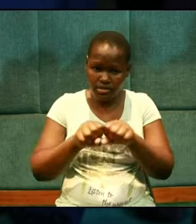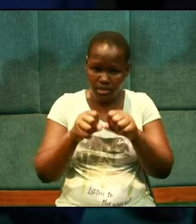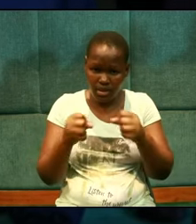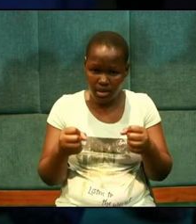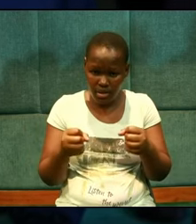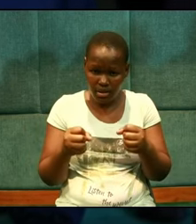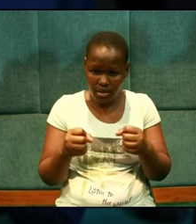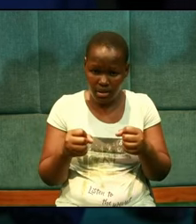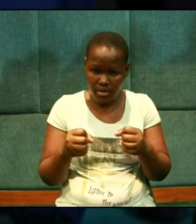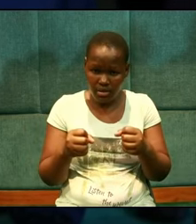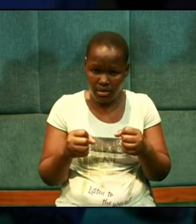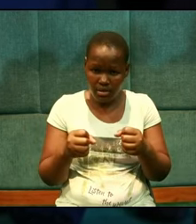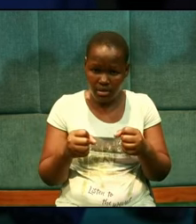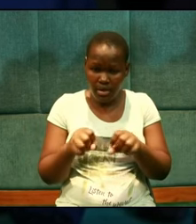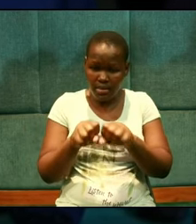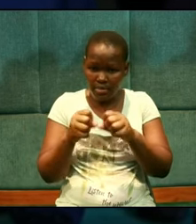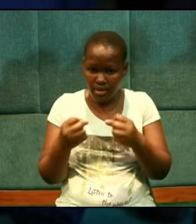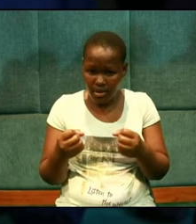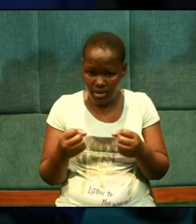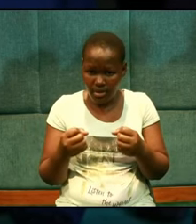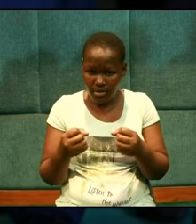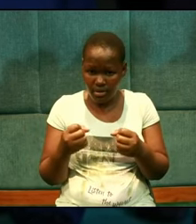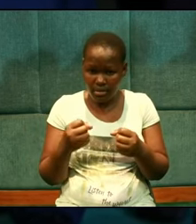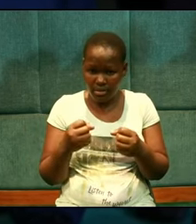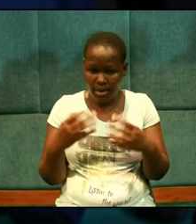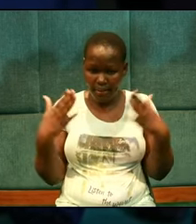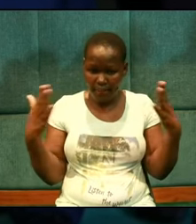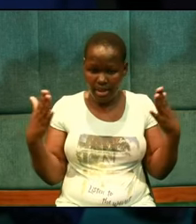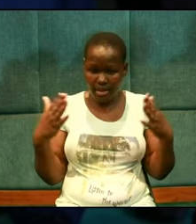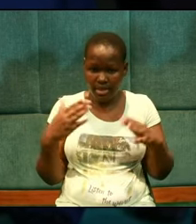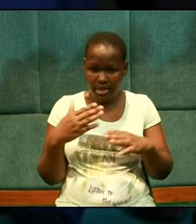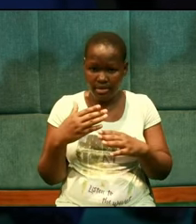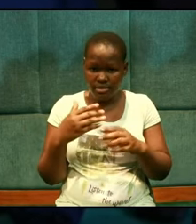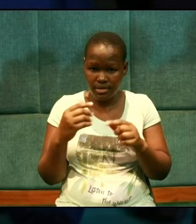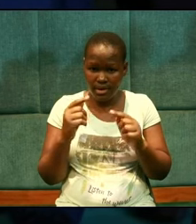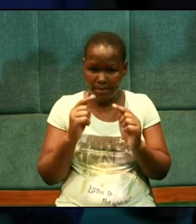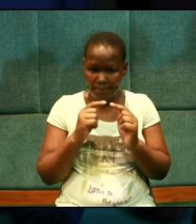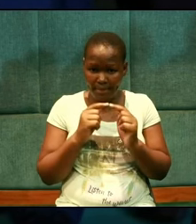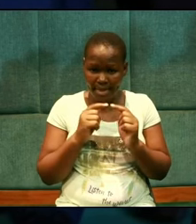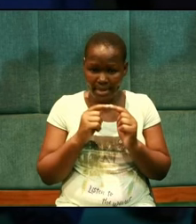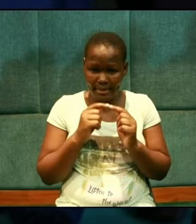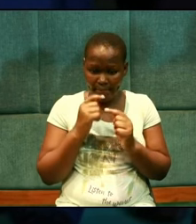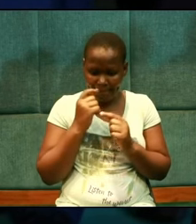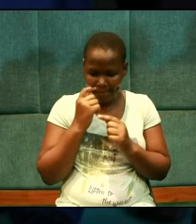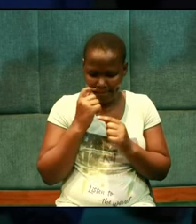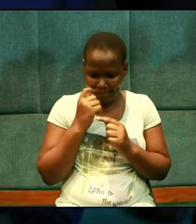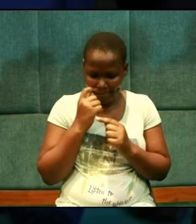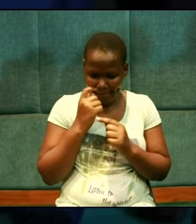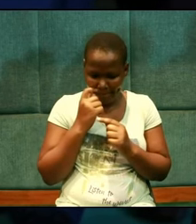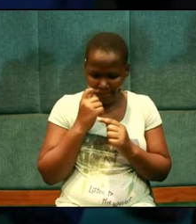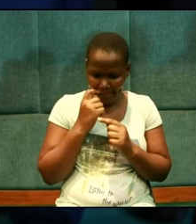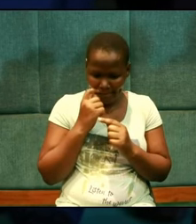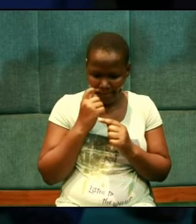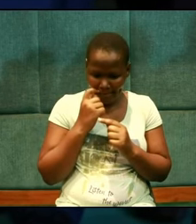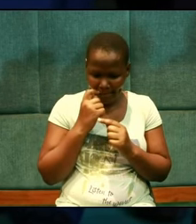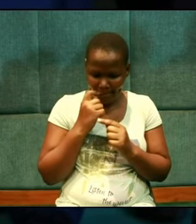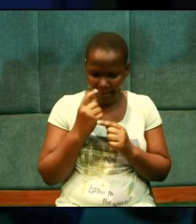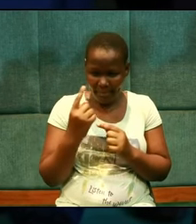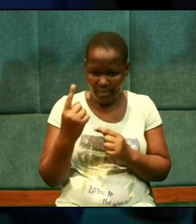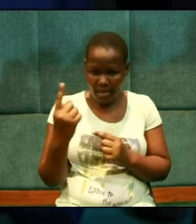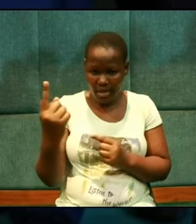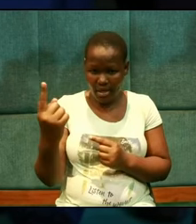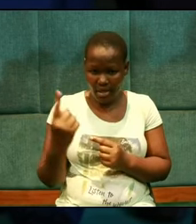those are not breaking, living in great pain. But we thank you because, Lord, you came this evening to speak to